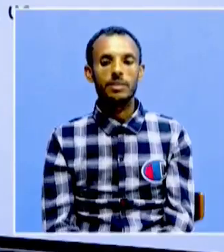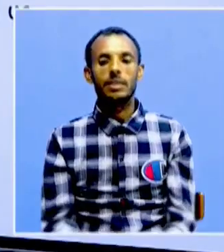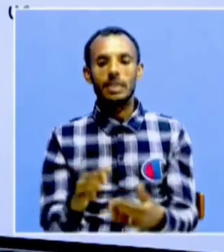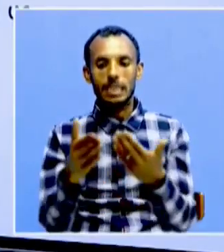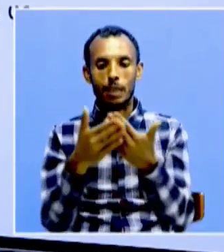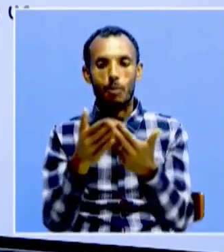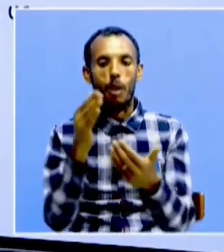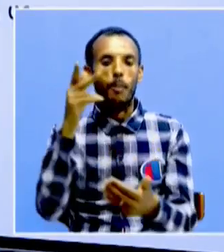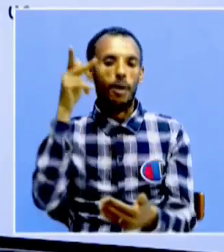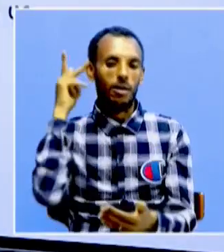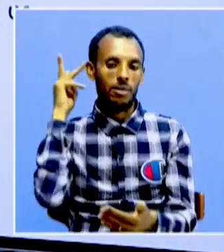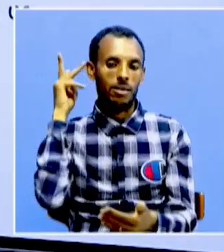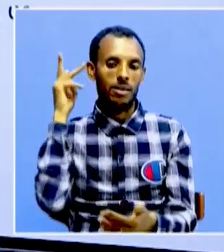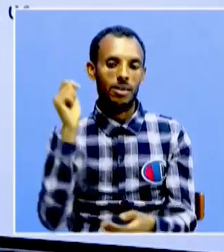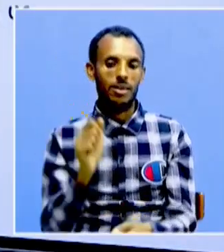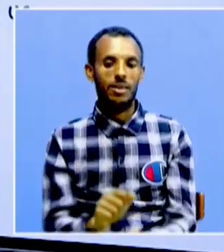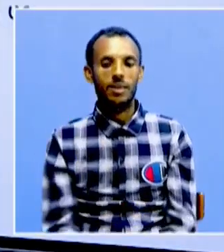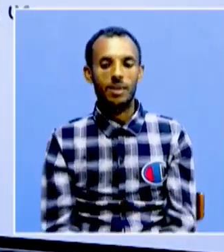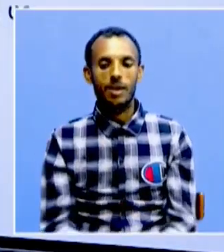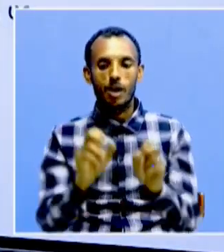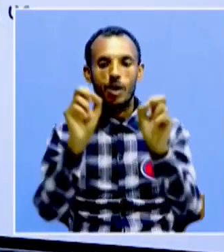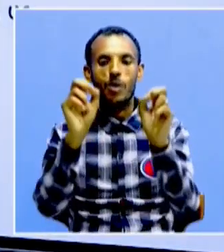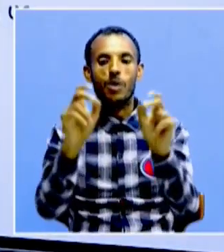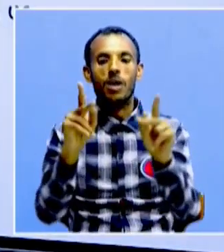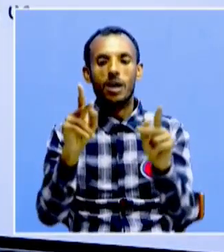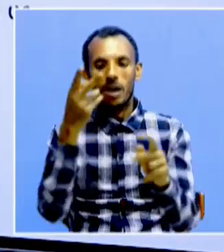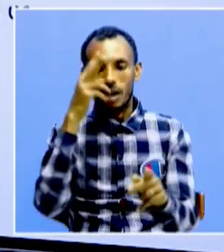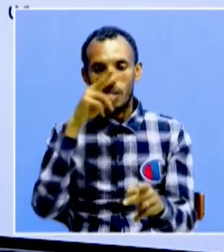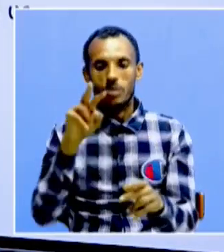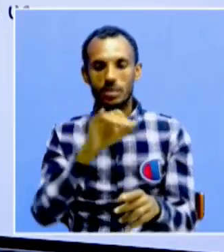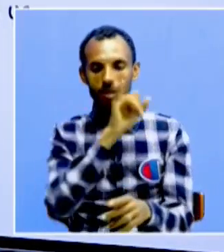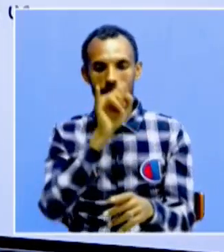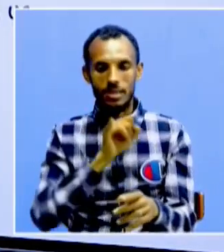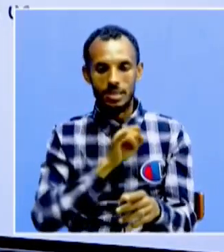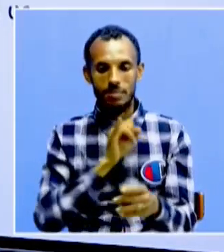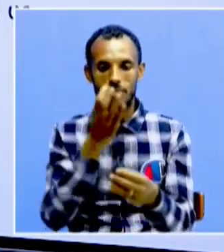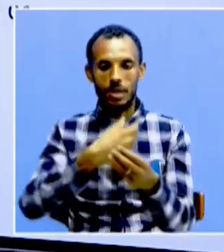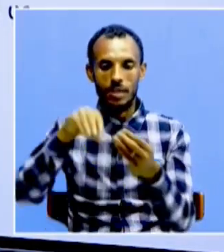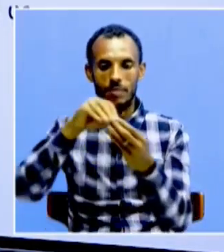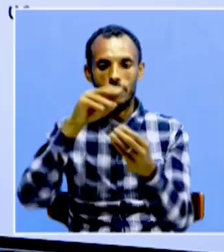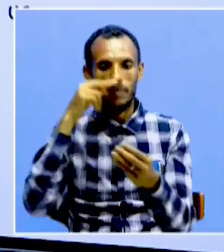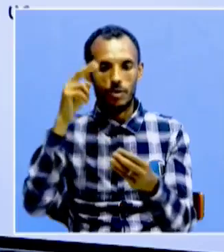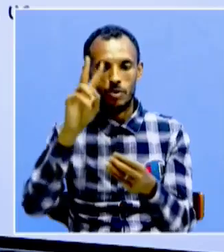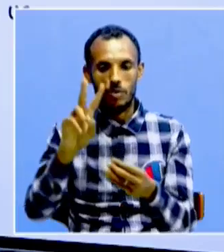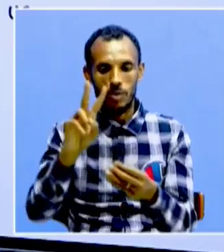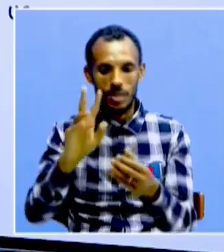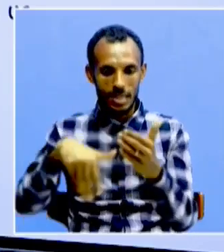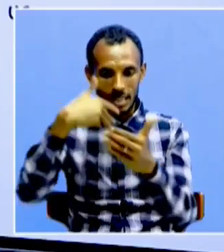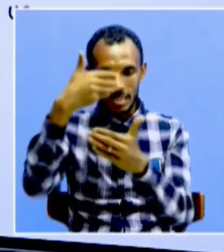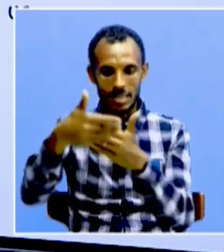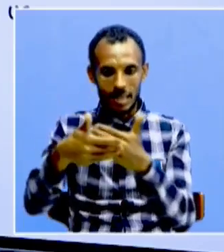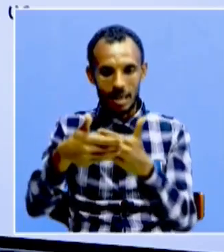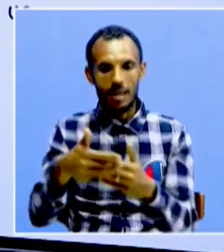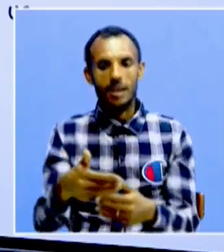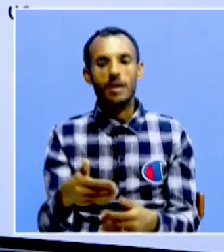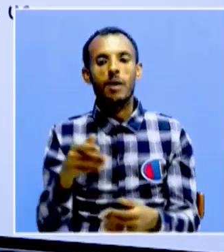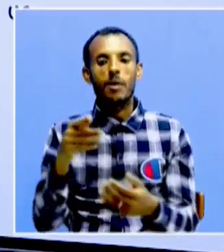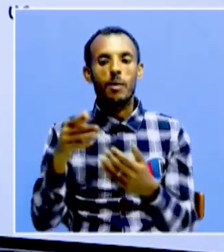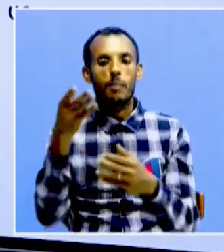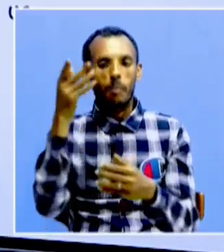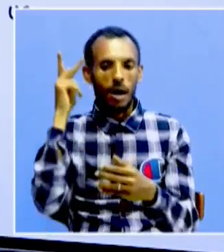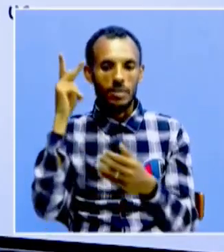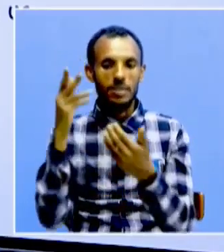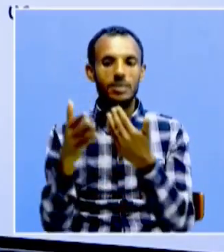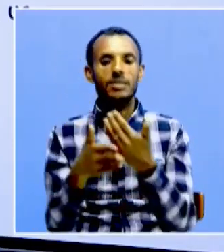Simple past. Okay, look, subject plus verb 2, then simple past. Let's